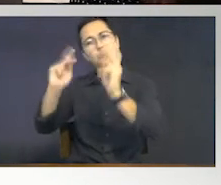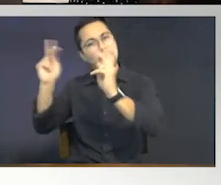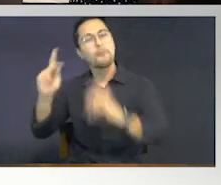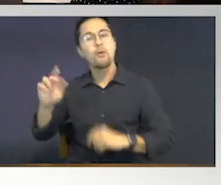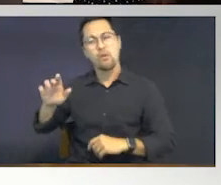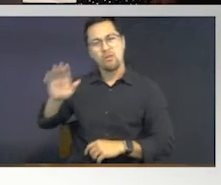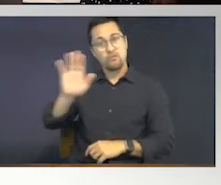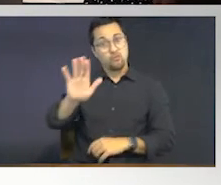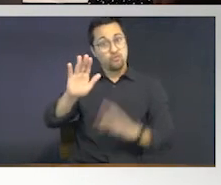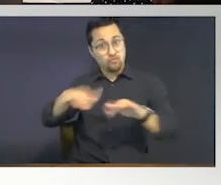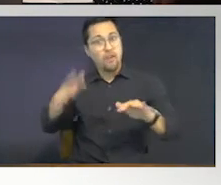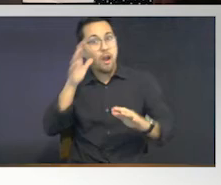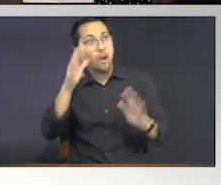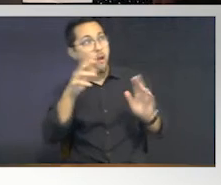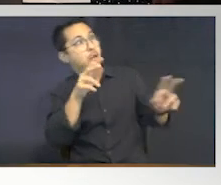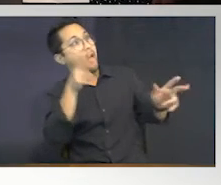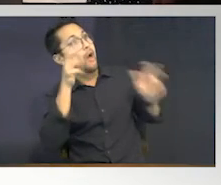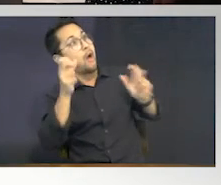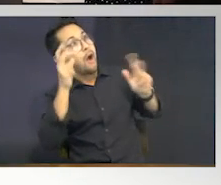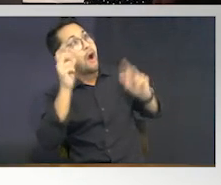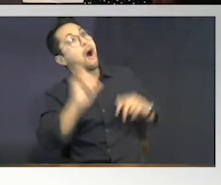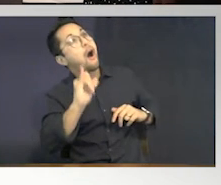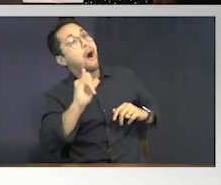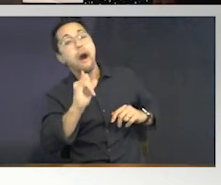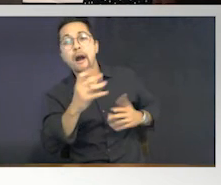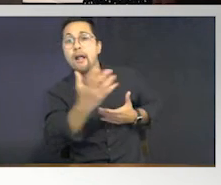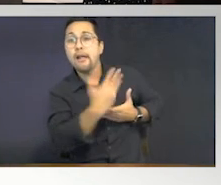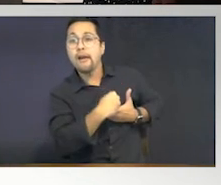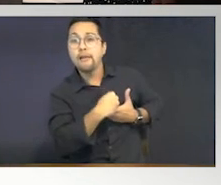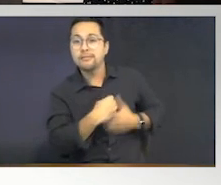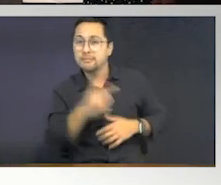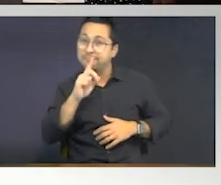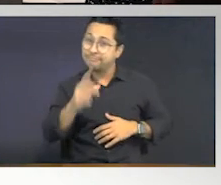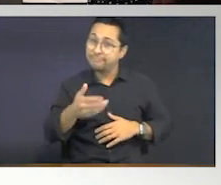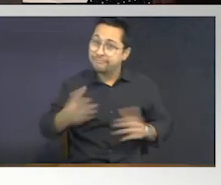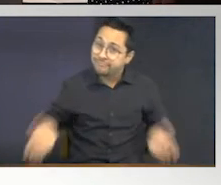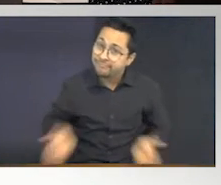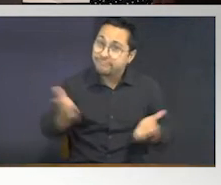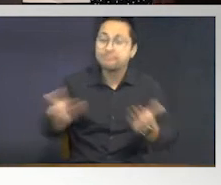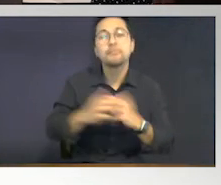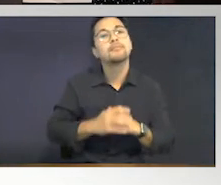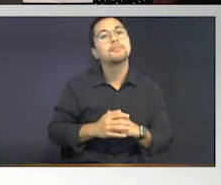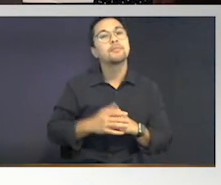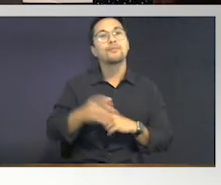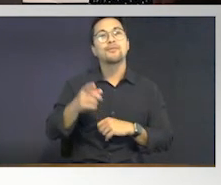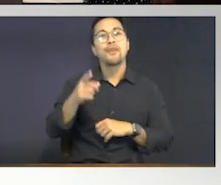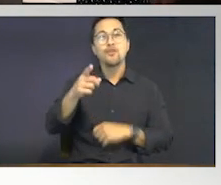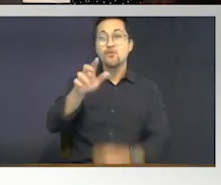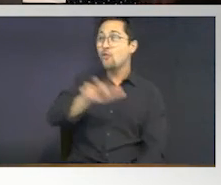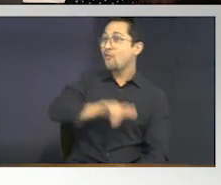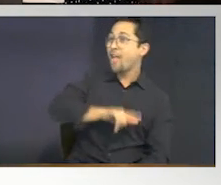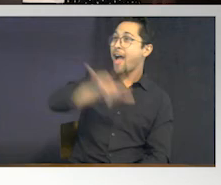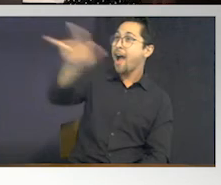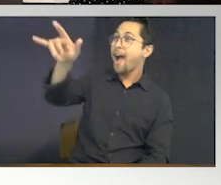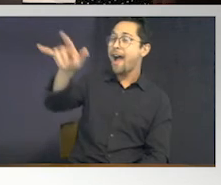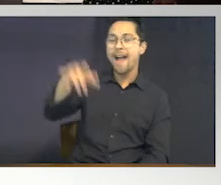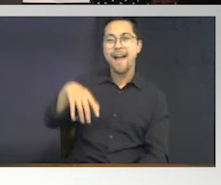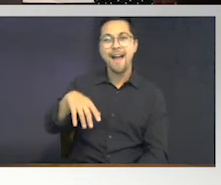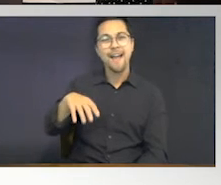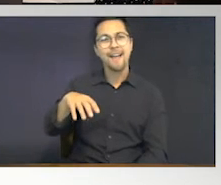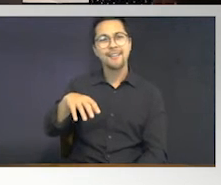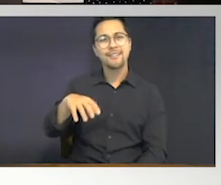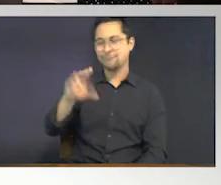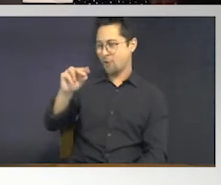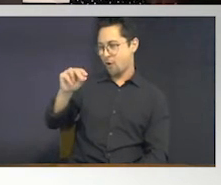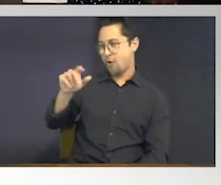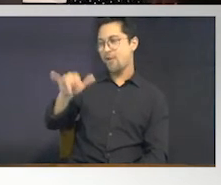So definitely encourage that. So you're flying, but Woody says, nope, that wasn't